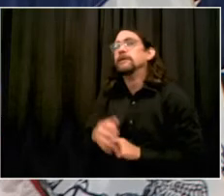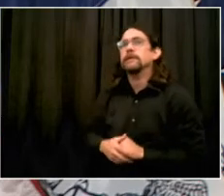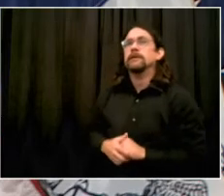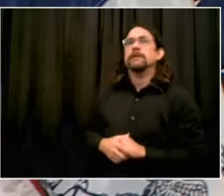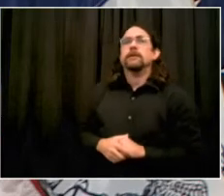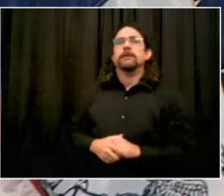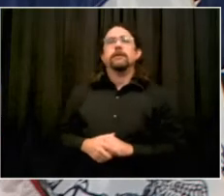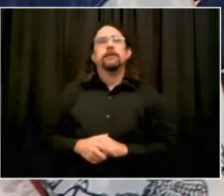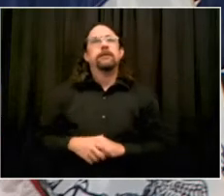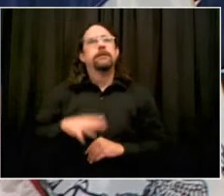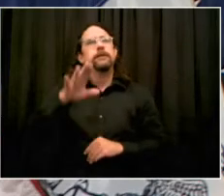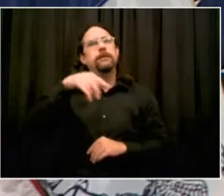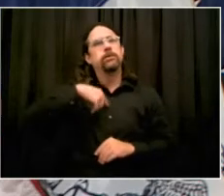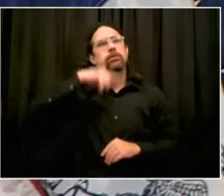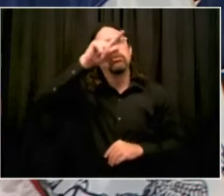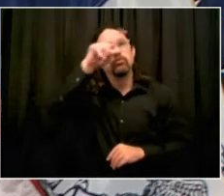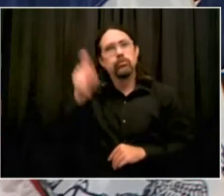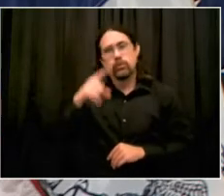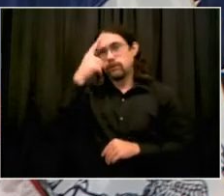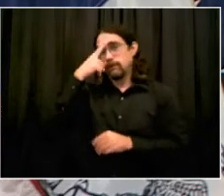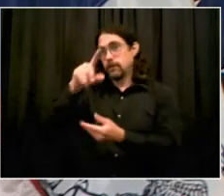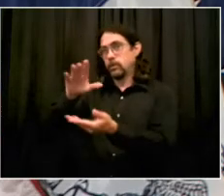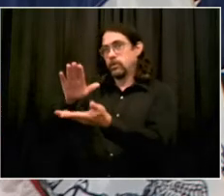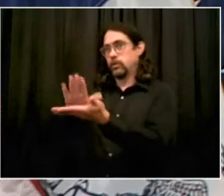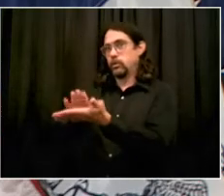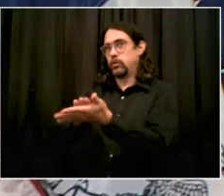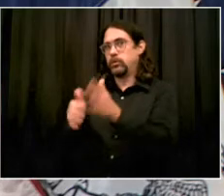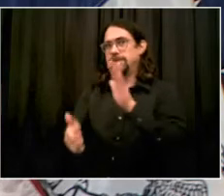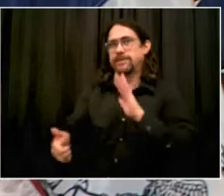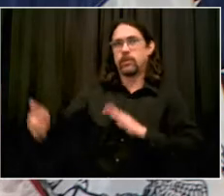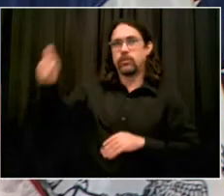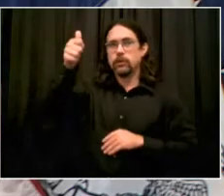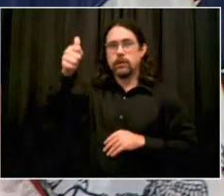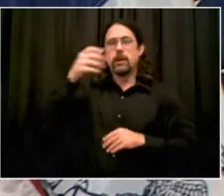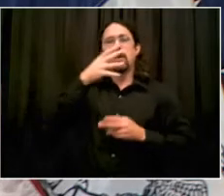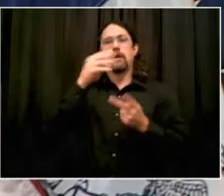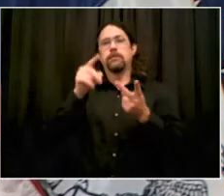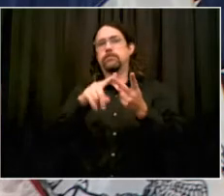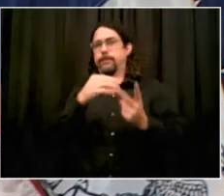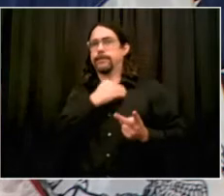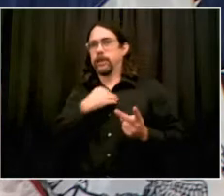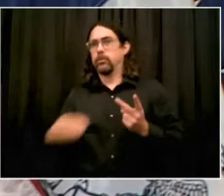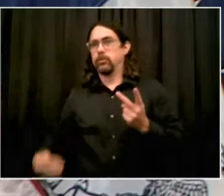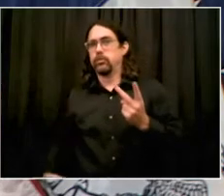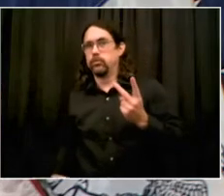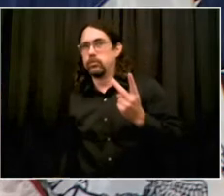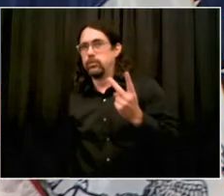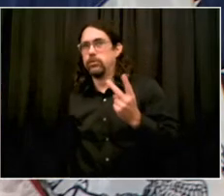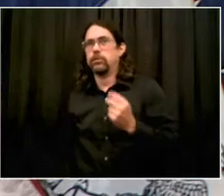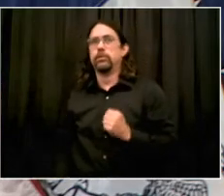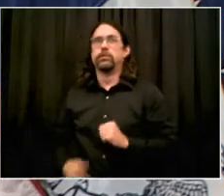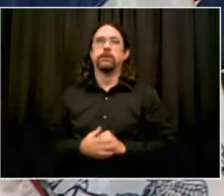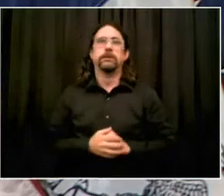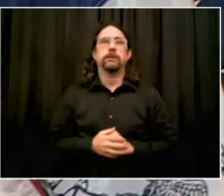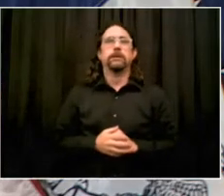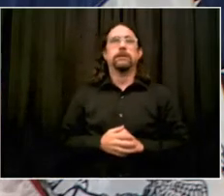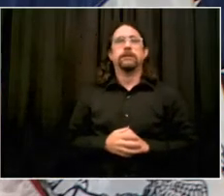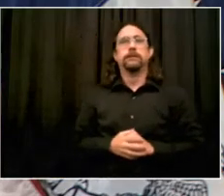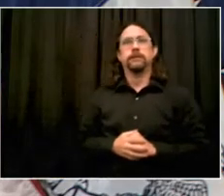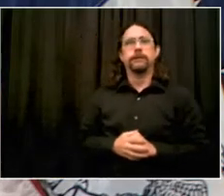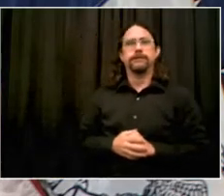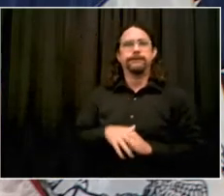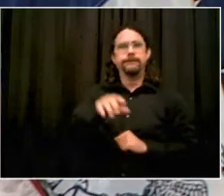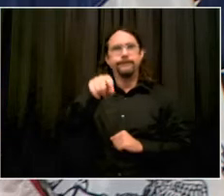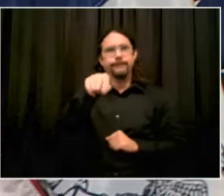attendance from March until June. That's the time when schools were shut down from COVID. As far as I know, you haven't provided that